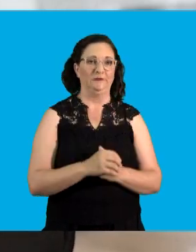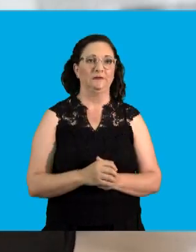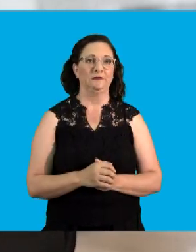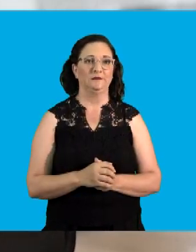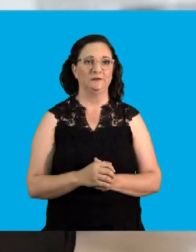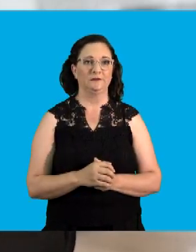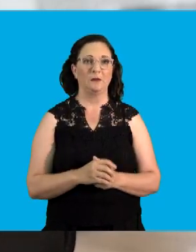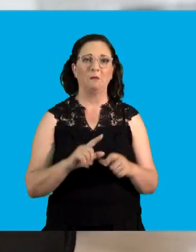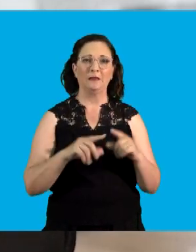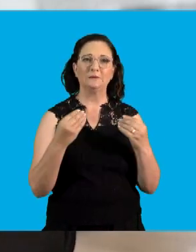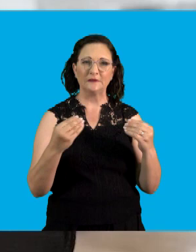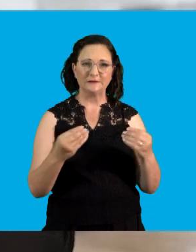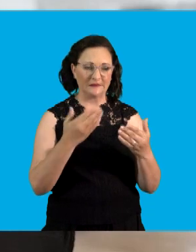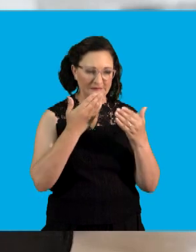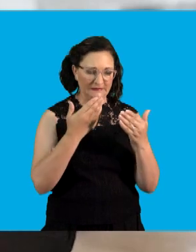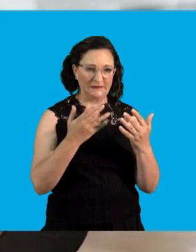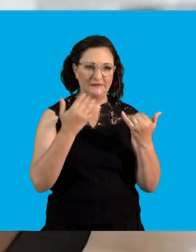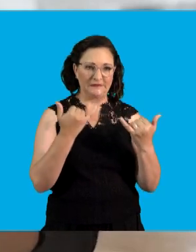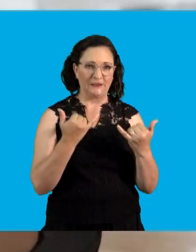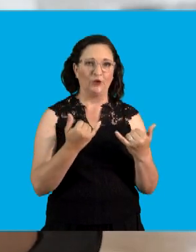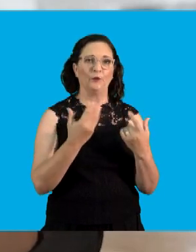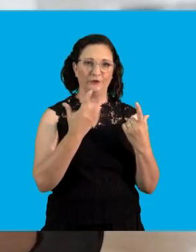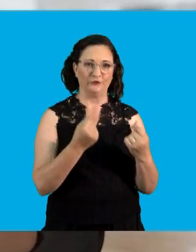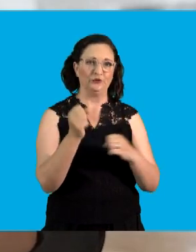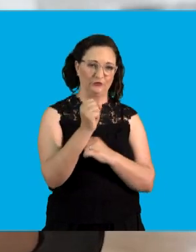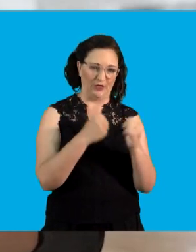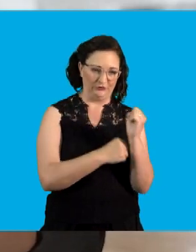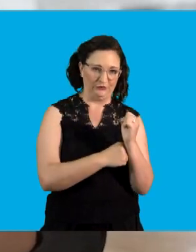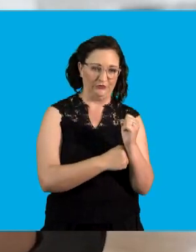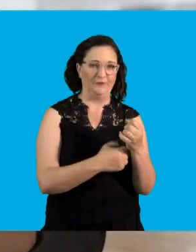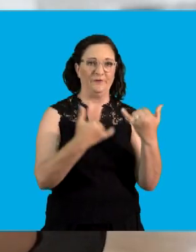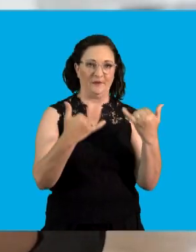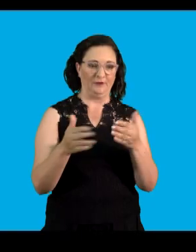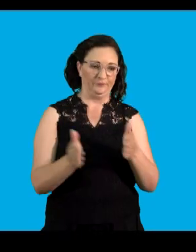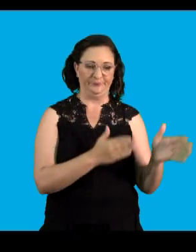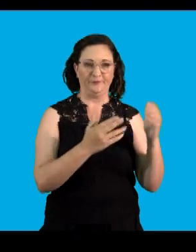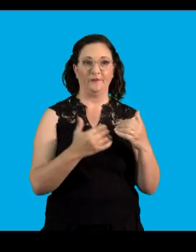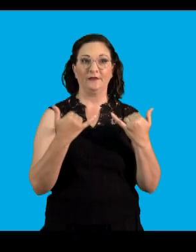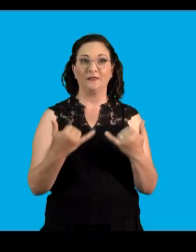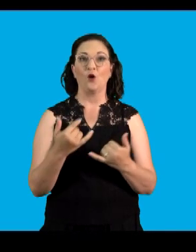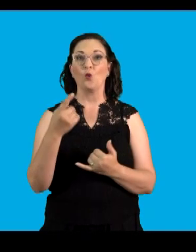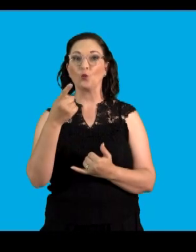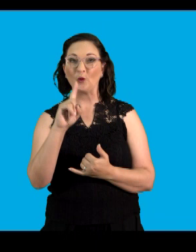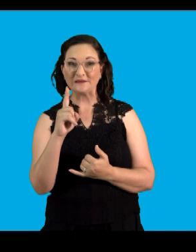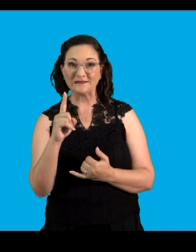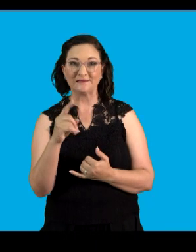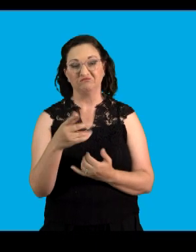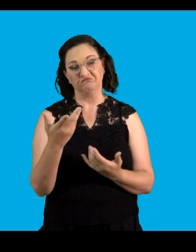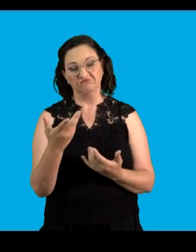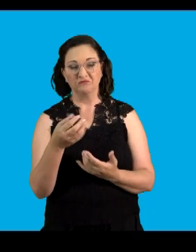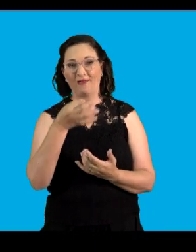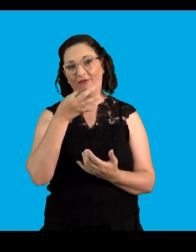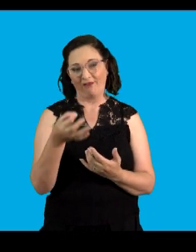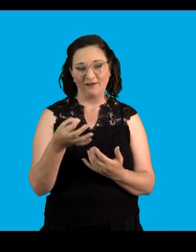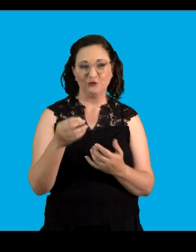did the business studies structure for paper one. Now we're moving on to the type of questions. So these